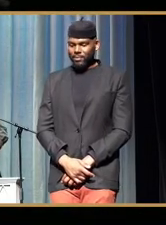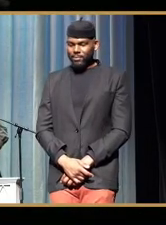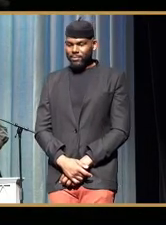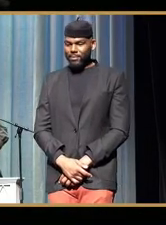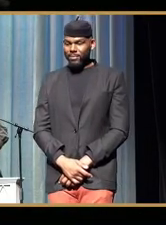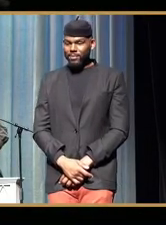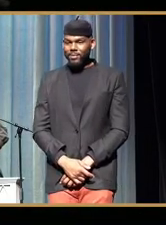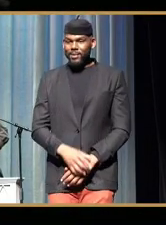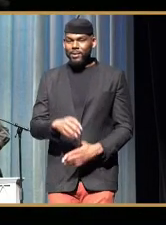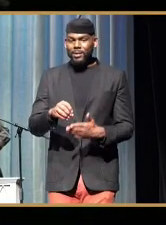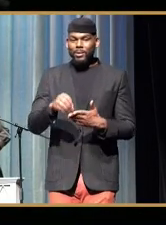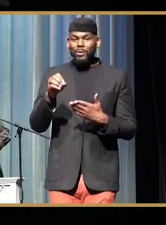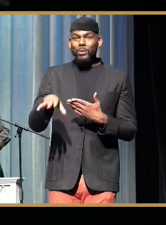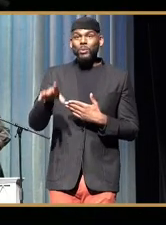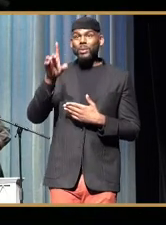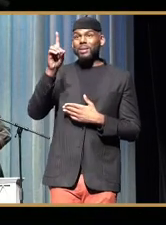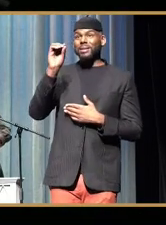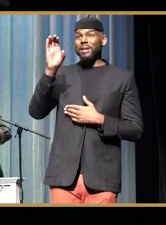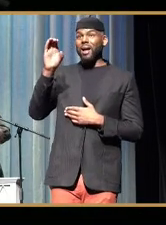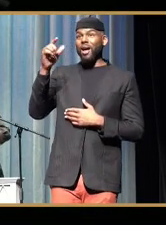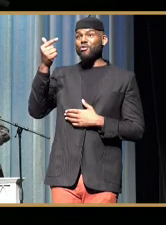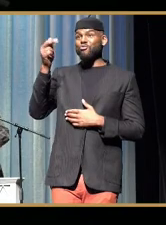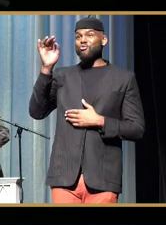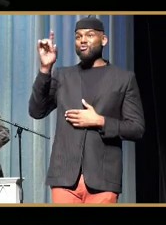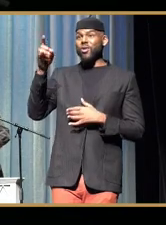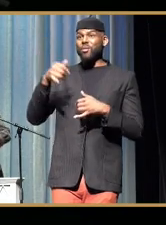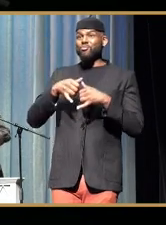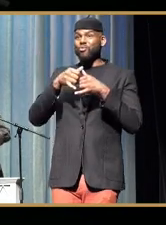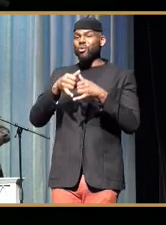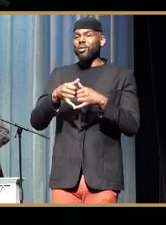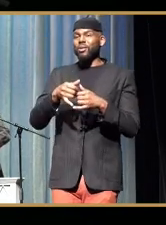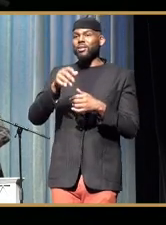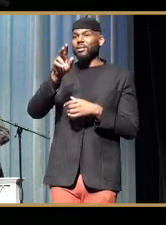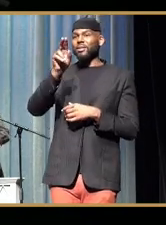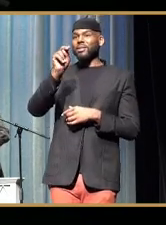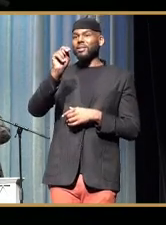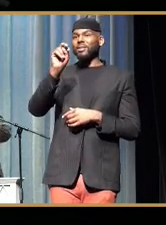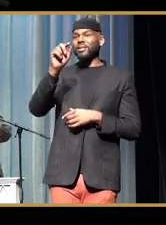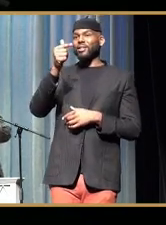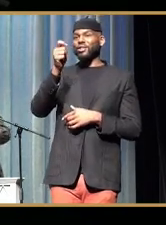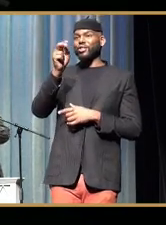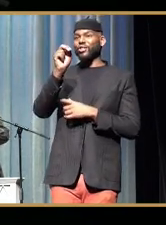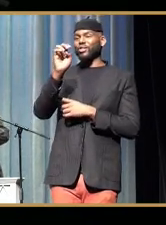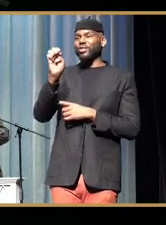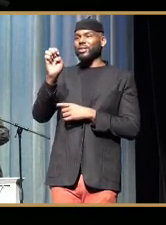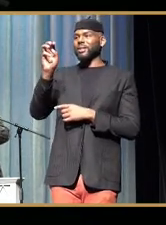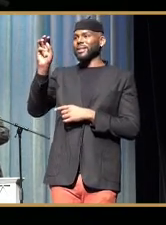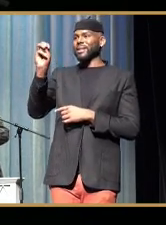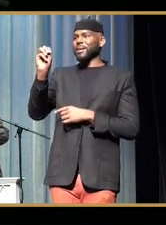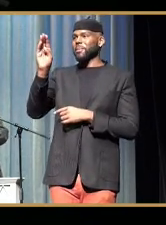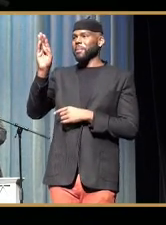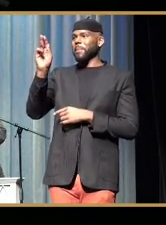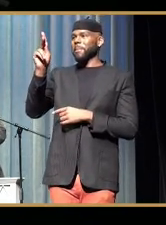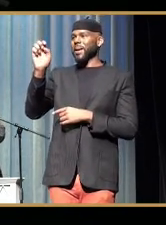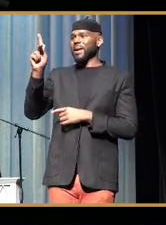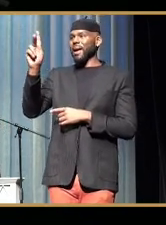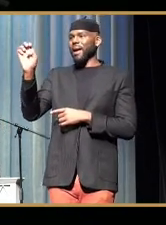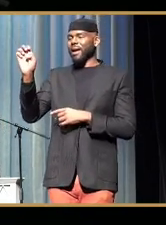The student doc grand prize goes to Majie Uchebike. I Am More Dangerous